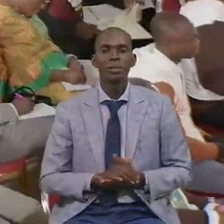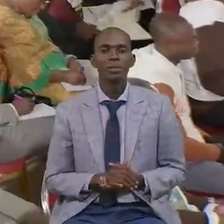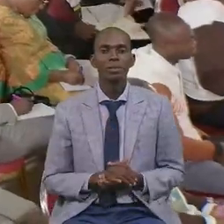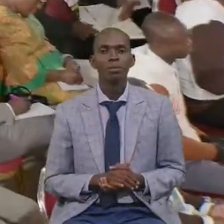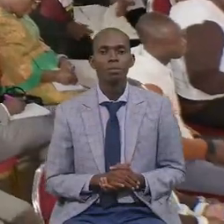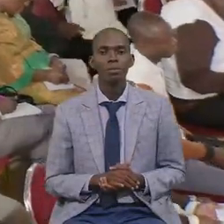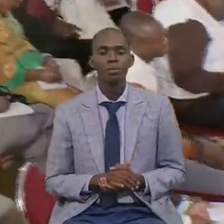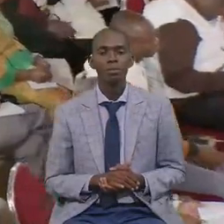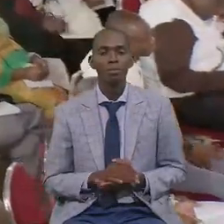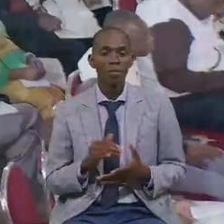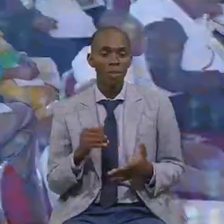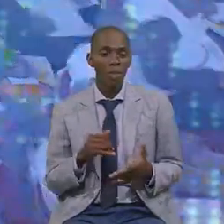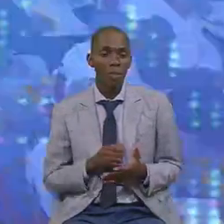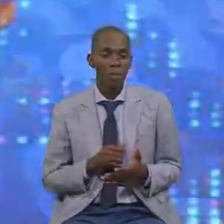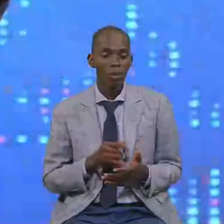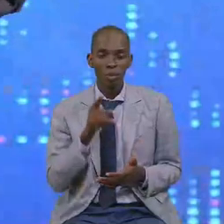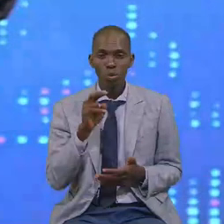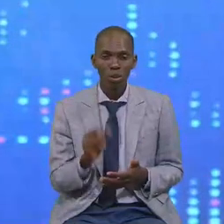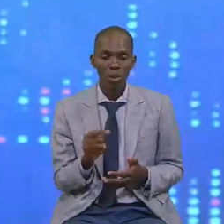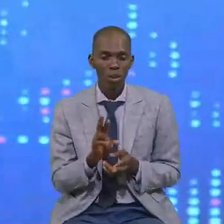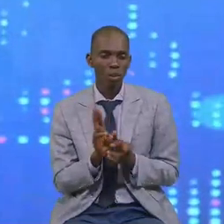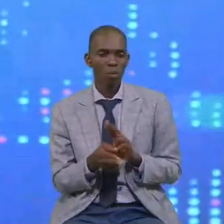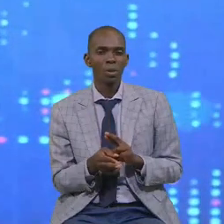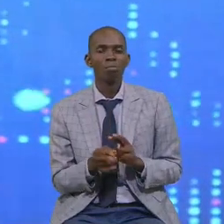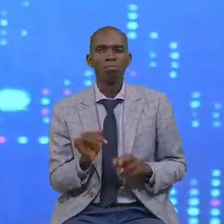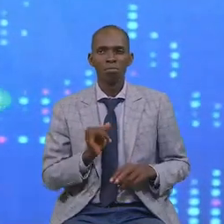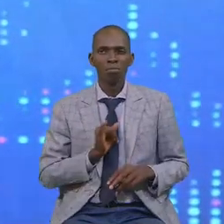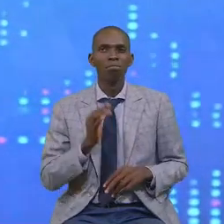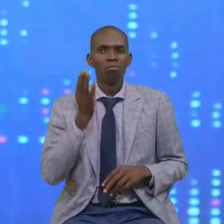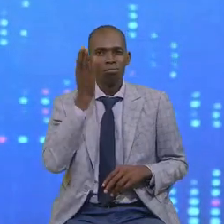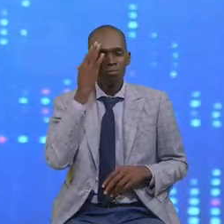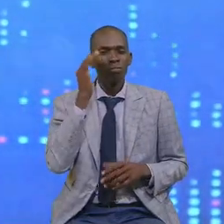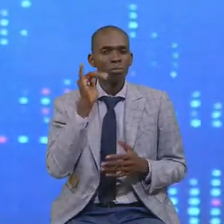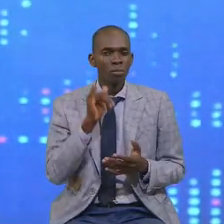It takes repentance, that I know